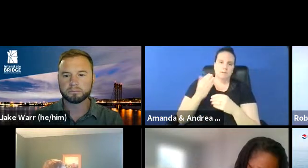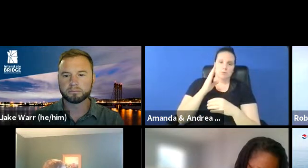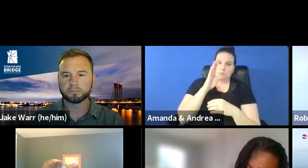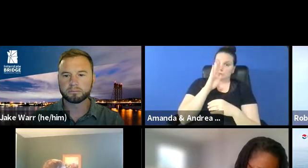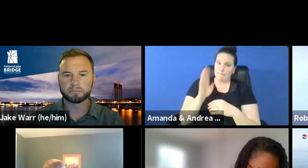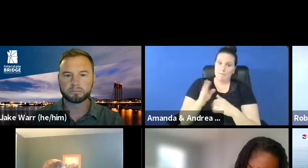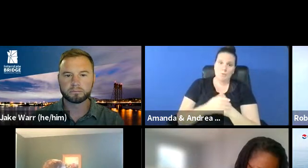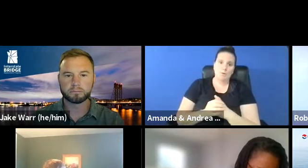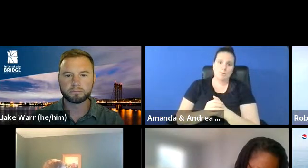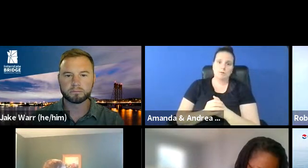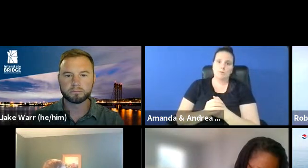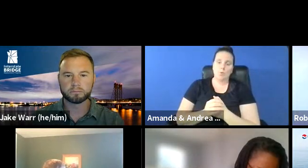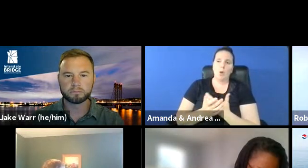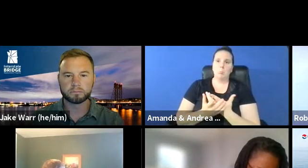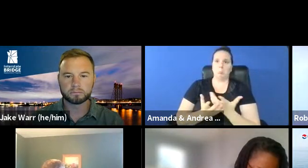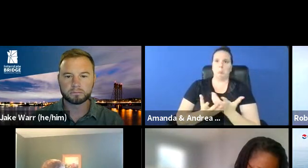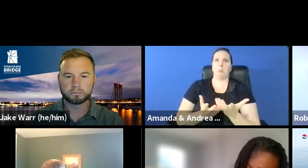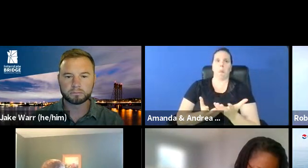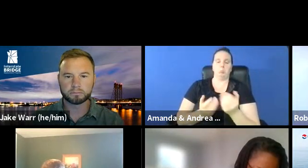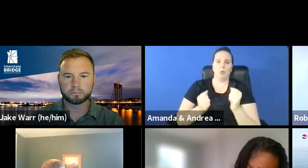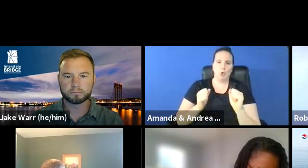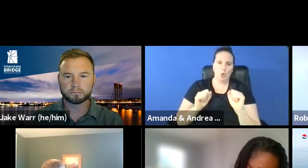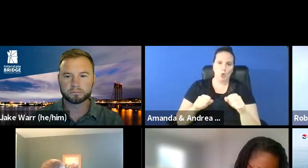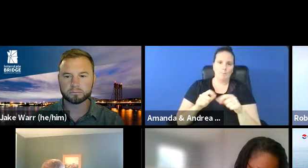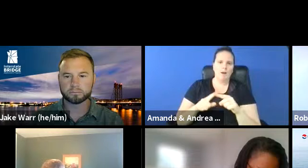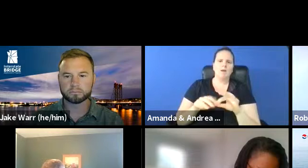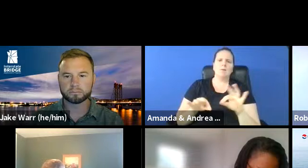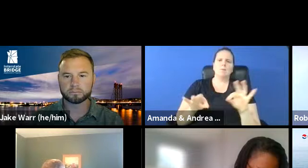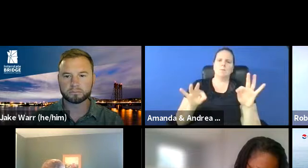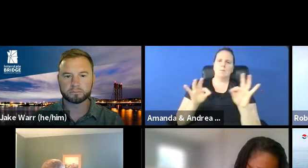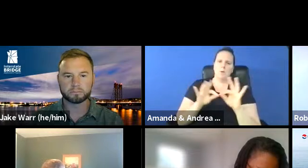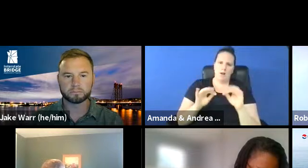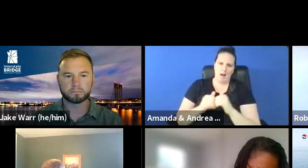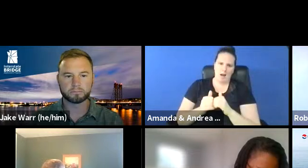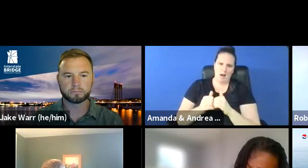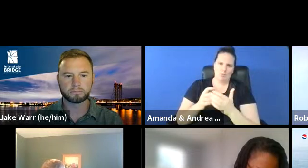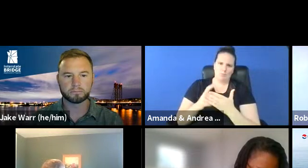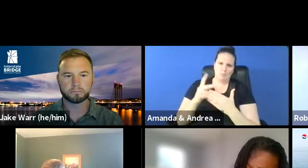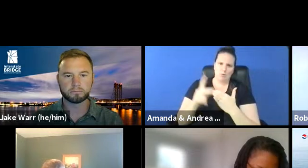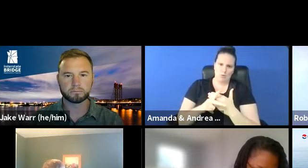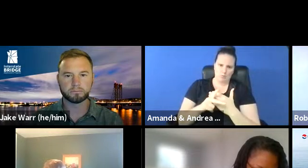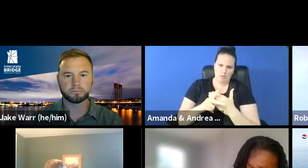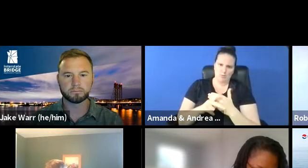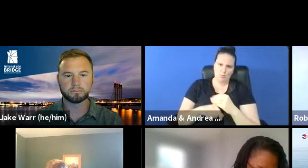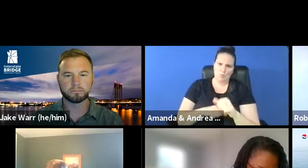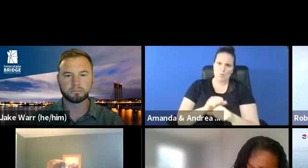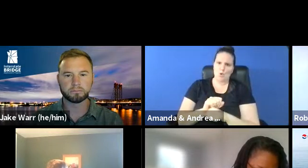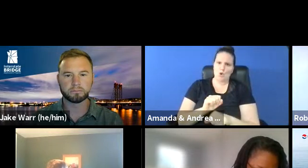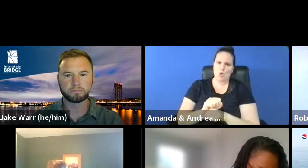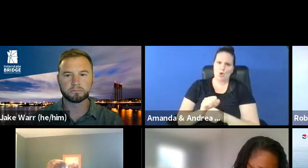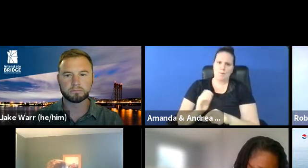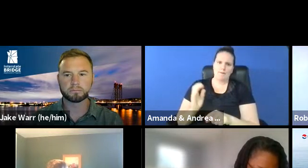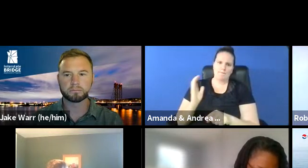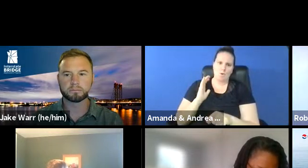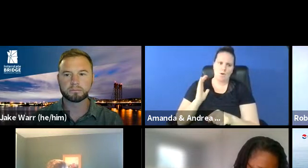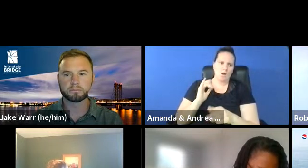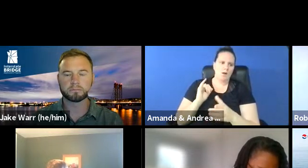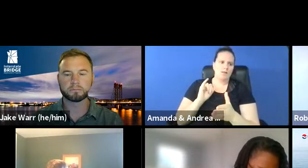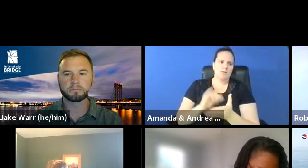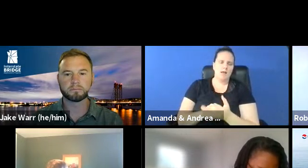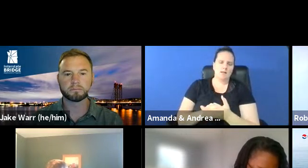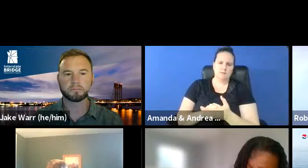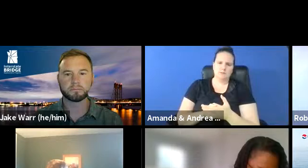straightforward or mundane, but it's very important about how the program will move forward, and that's whether we will replace